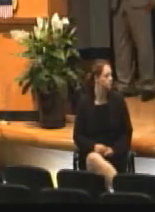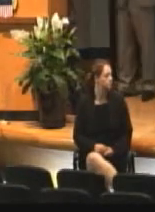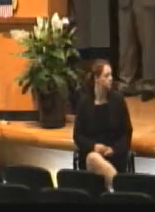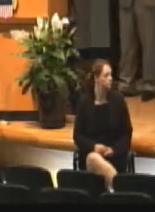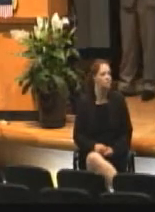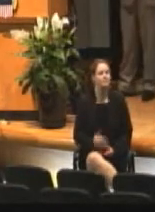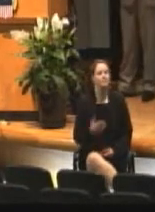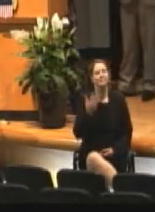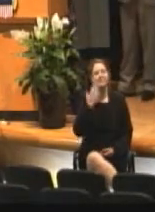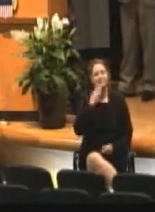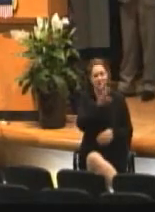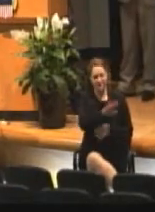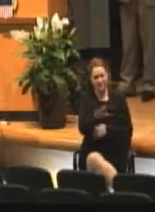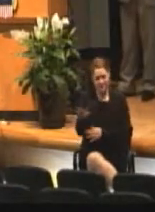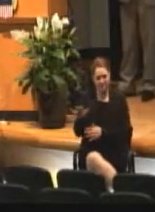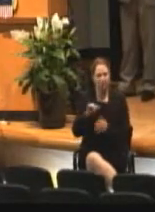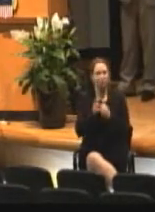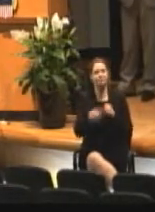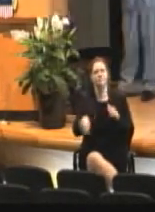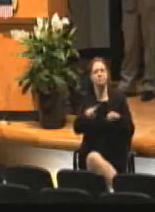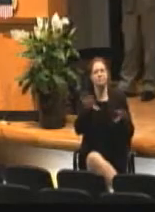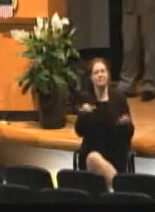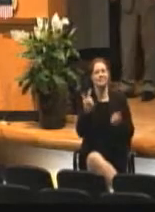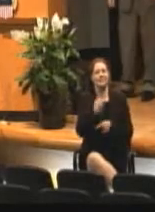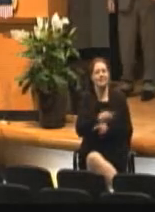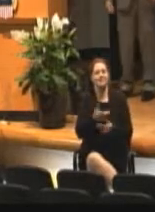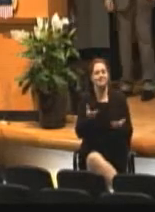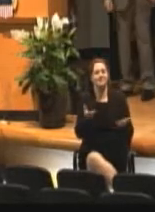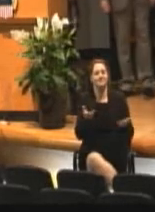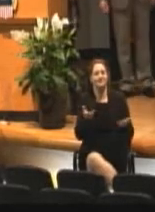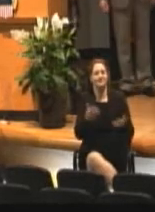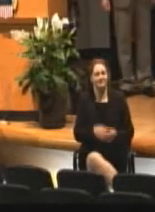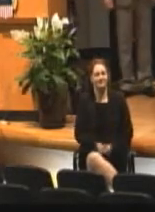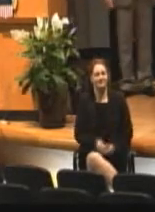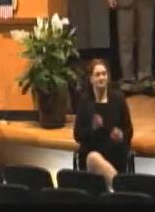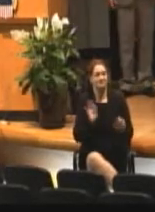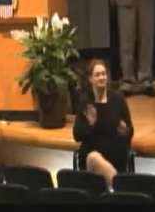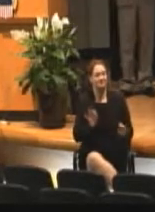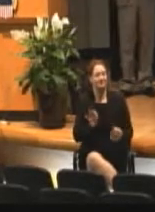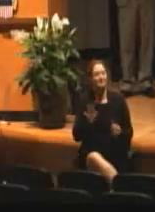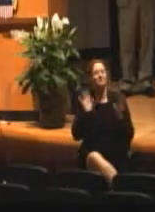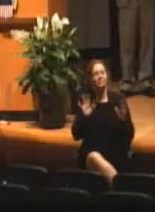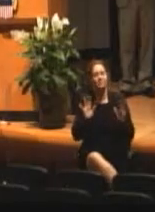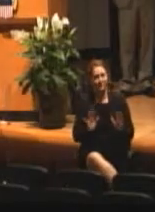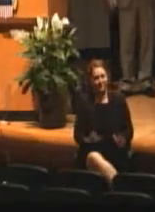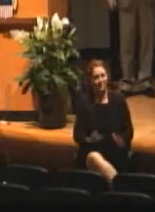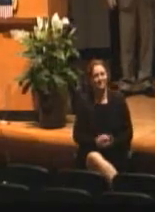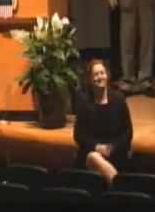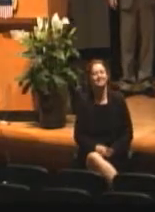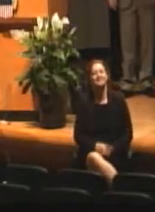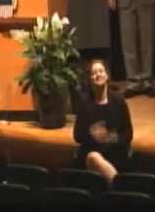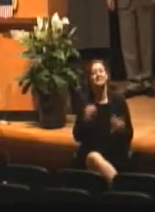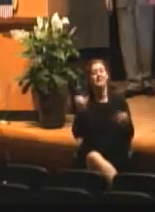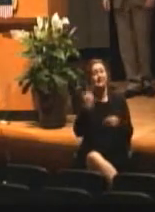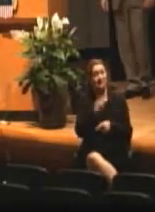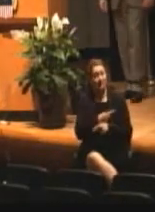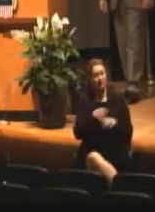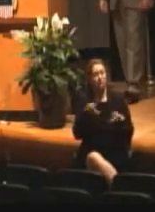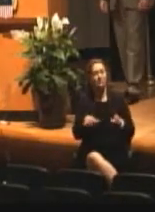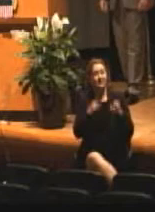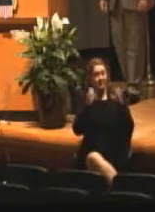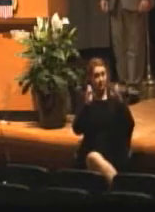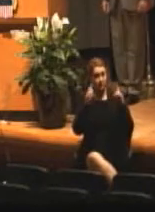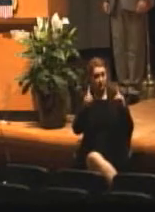Good afternoon, everyone. How are we doing today? Oh, that's just wonderful. Today we're doing our